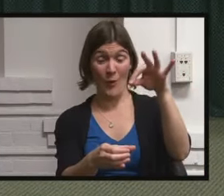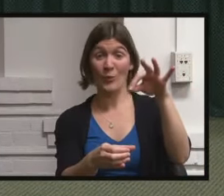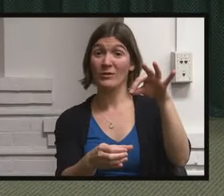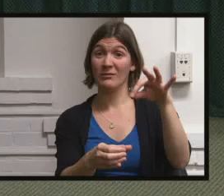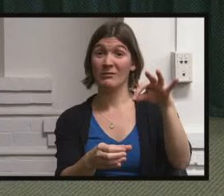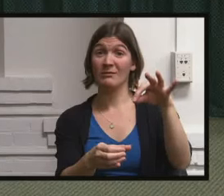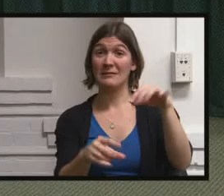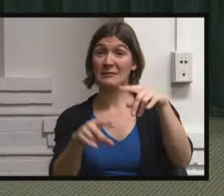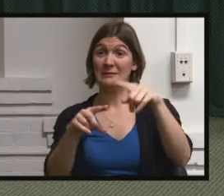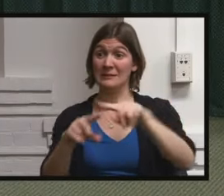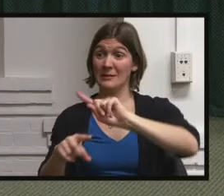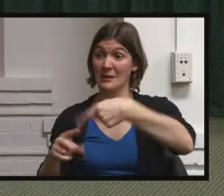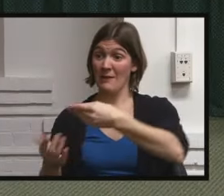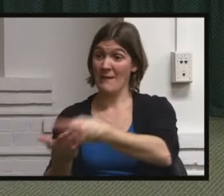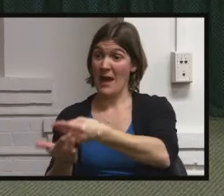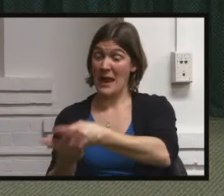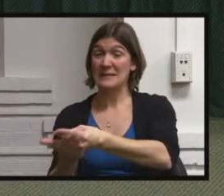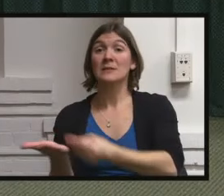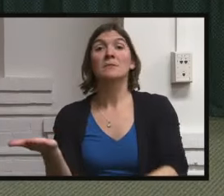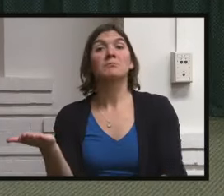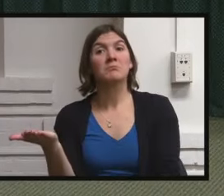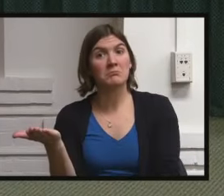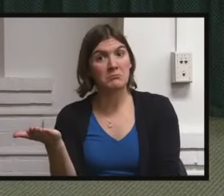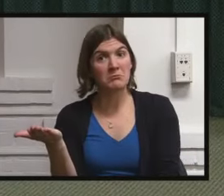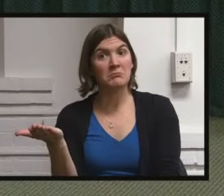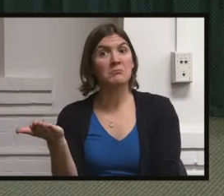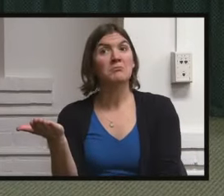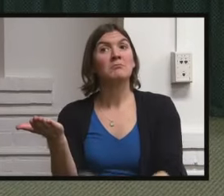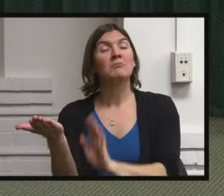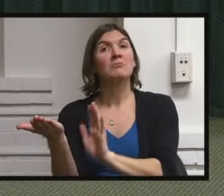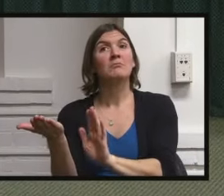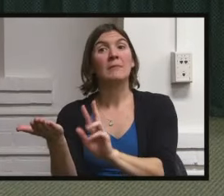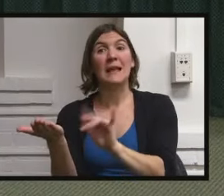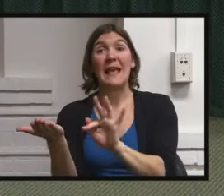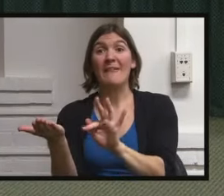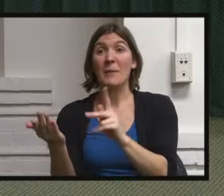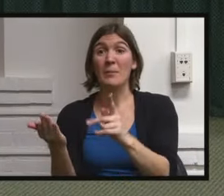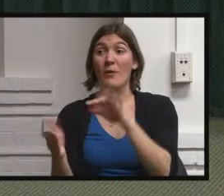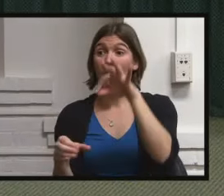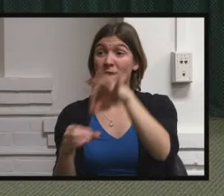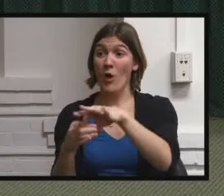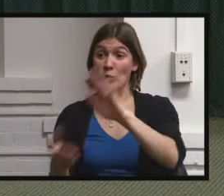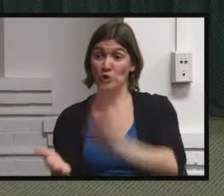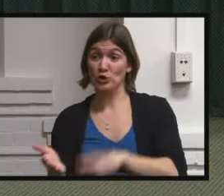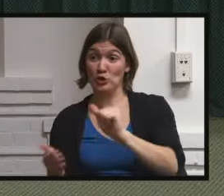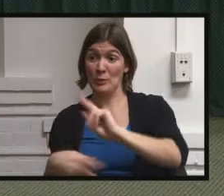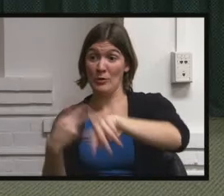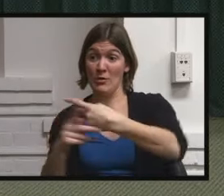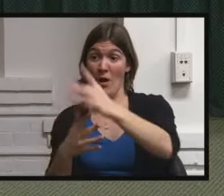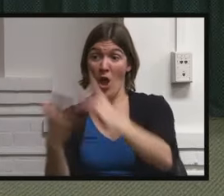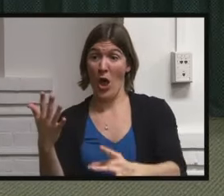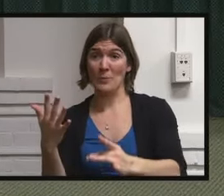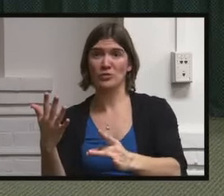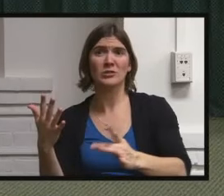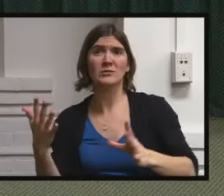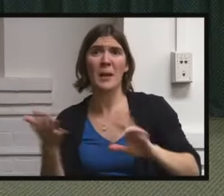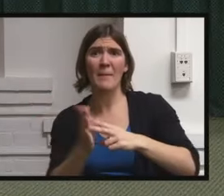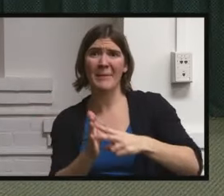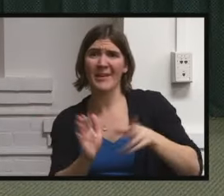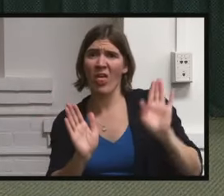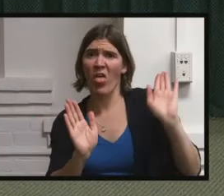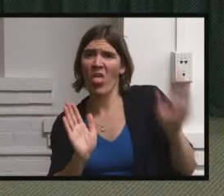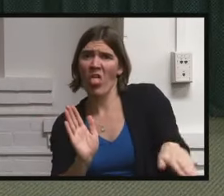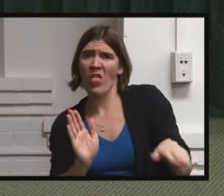upon finances should not be seen as a vote that devalues